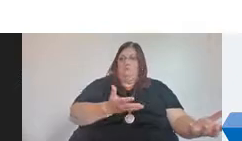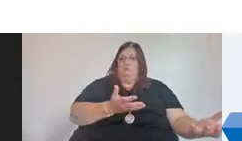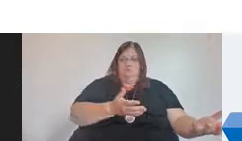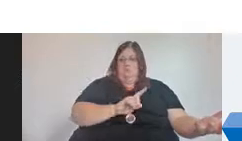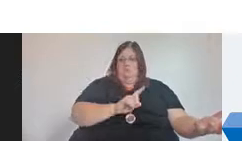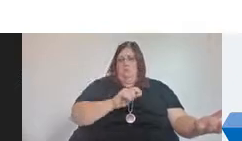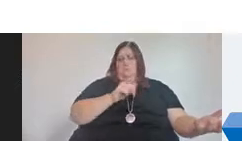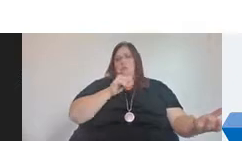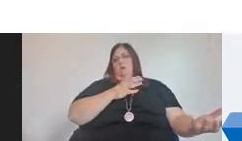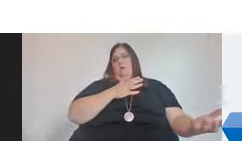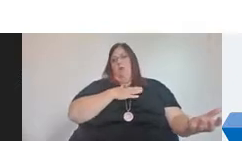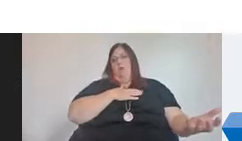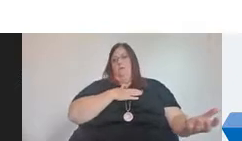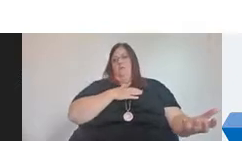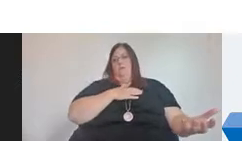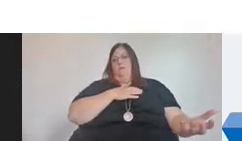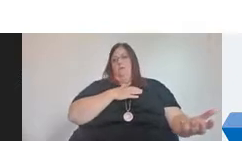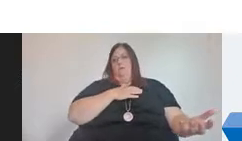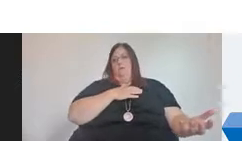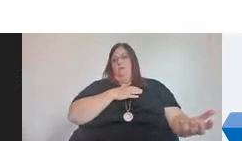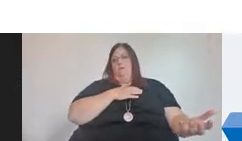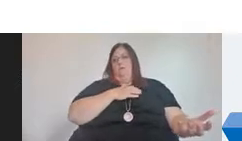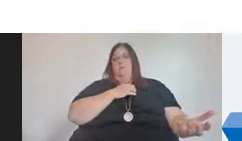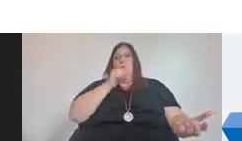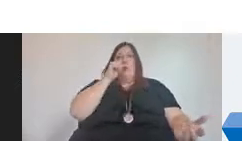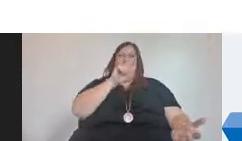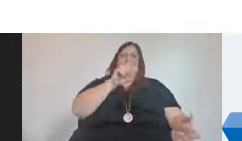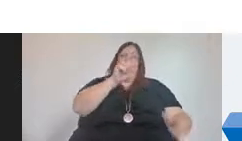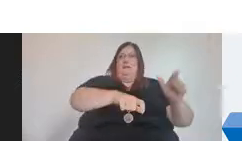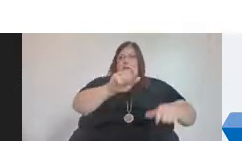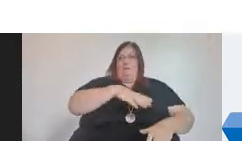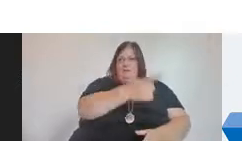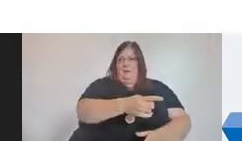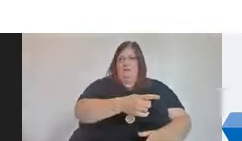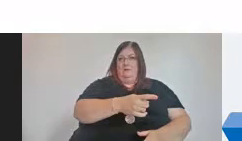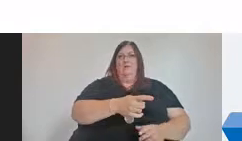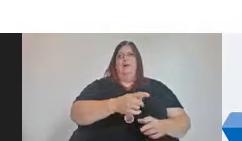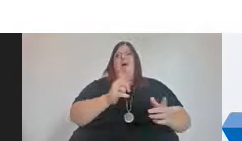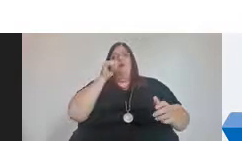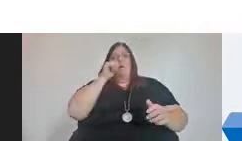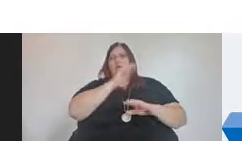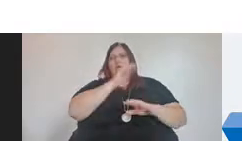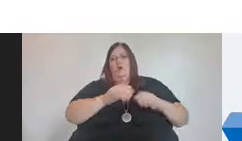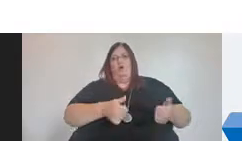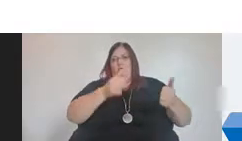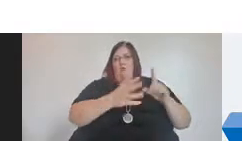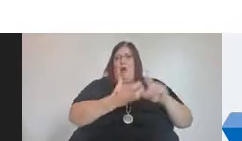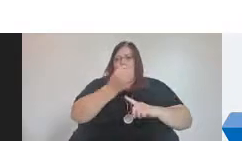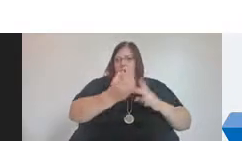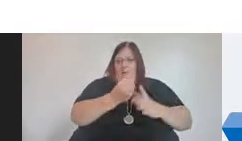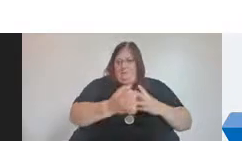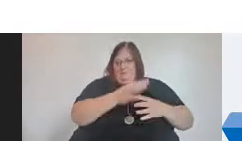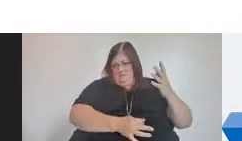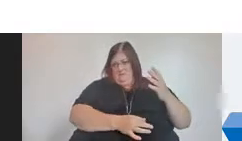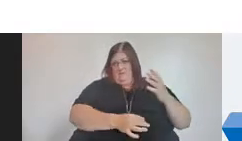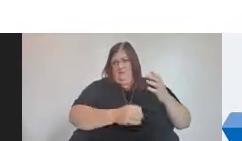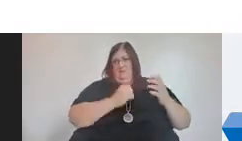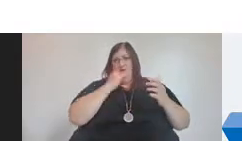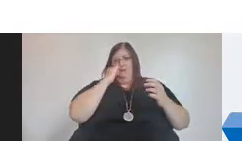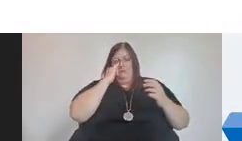services, which we know is not what patients want. We know it's actually not good for outcomes, as demonstrated on the left of this